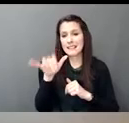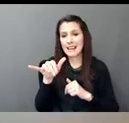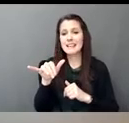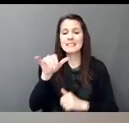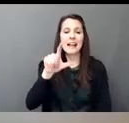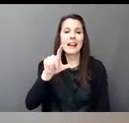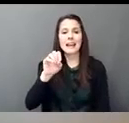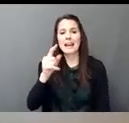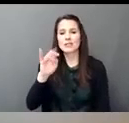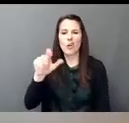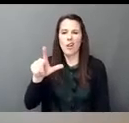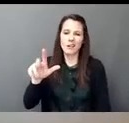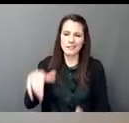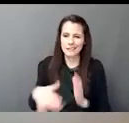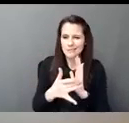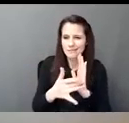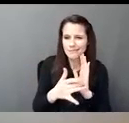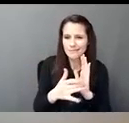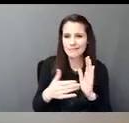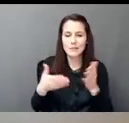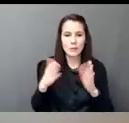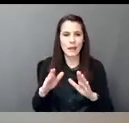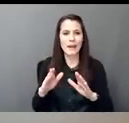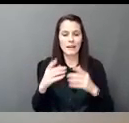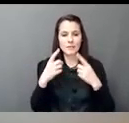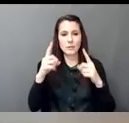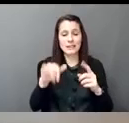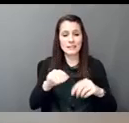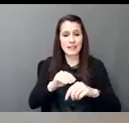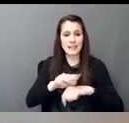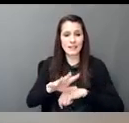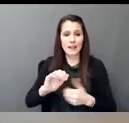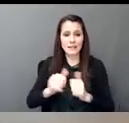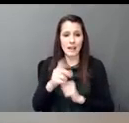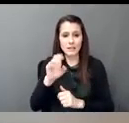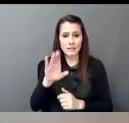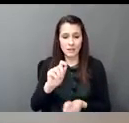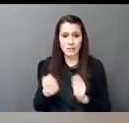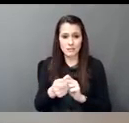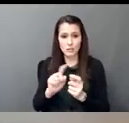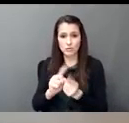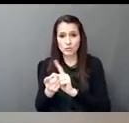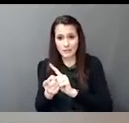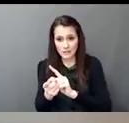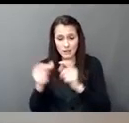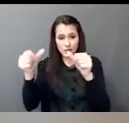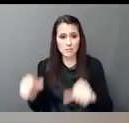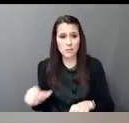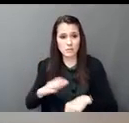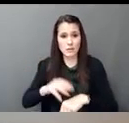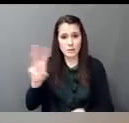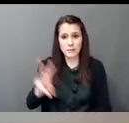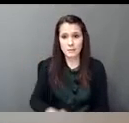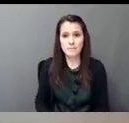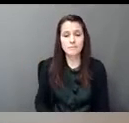of doing it, because it affects the way a Word document gets translated onto a website. Go ahead